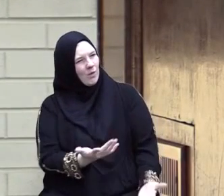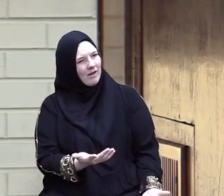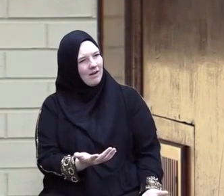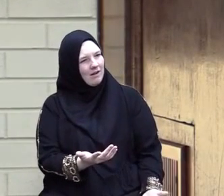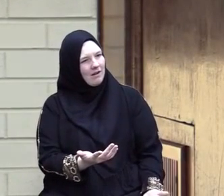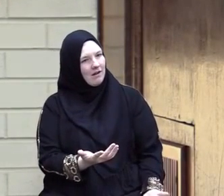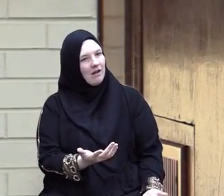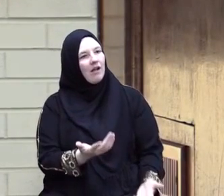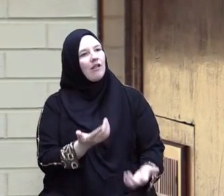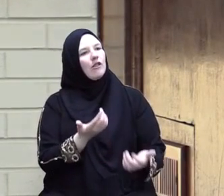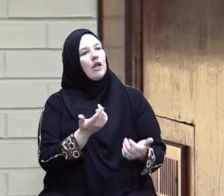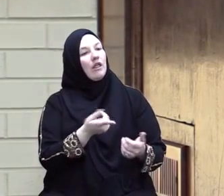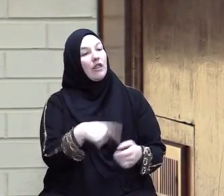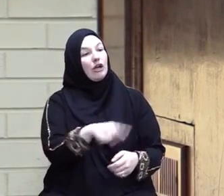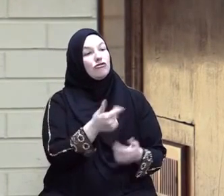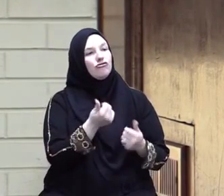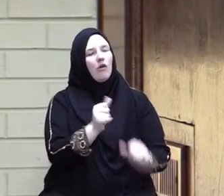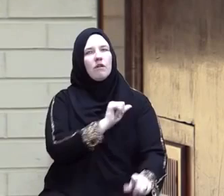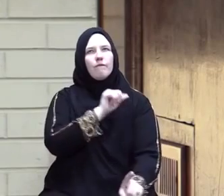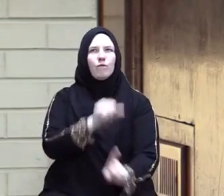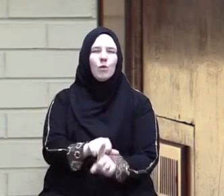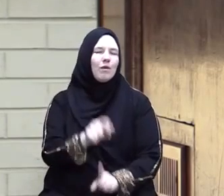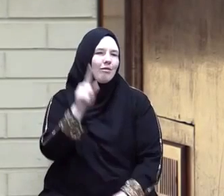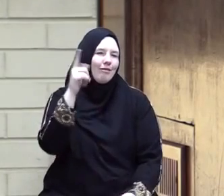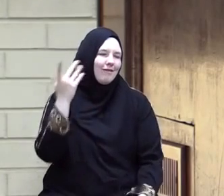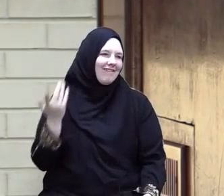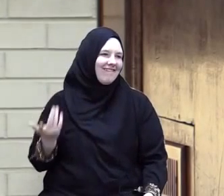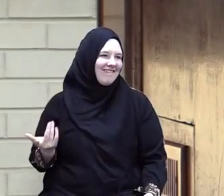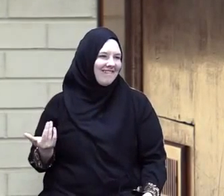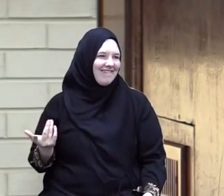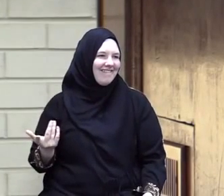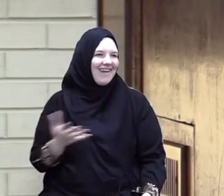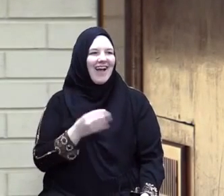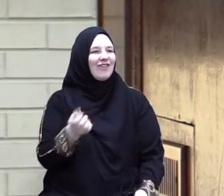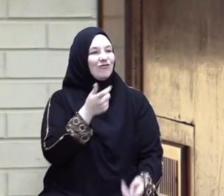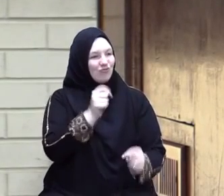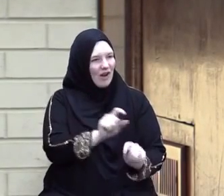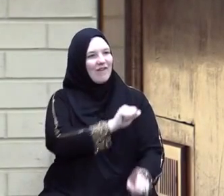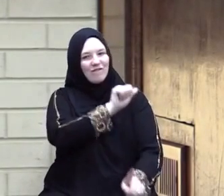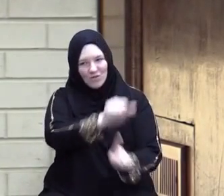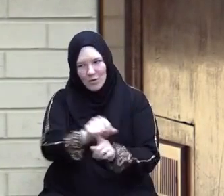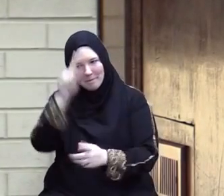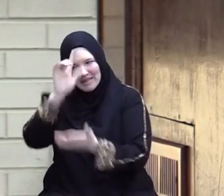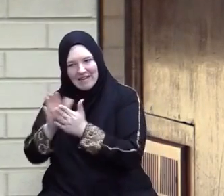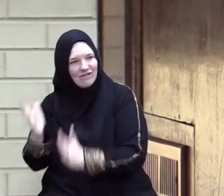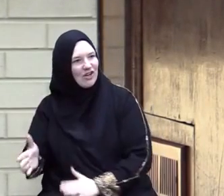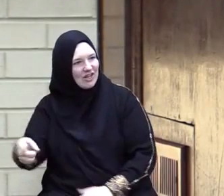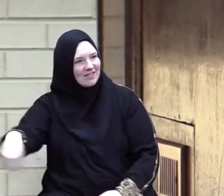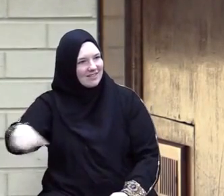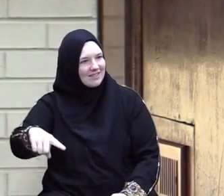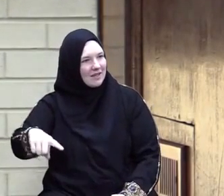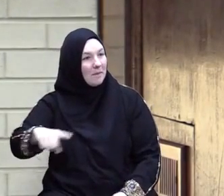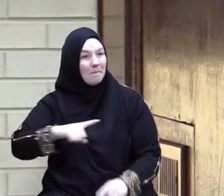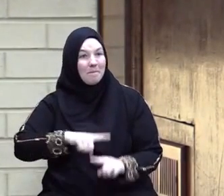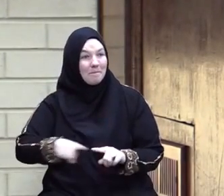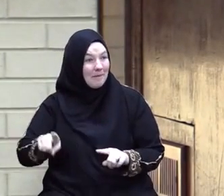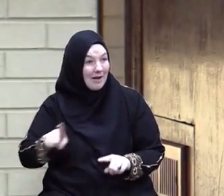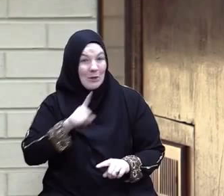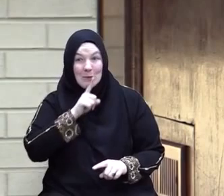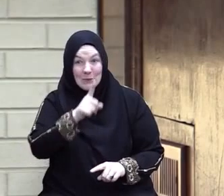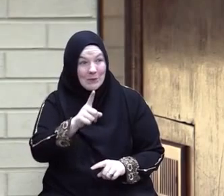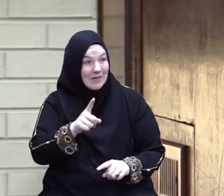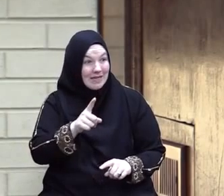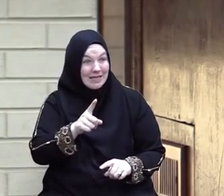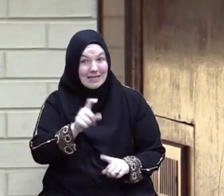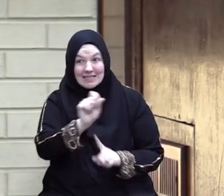are trying to deceive Allah and the believers, but in reality, they